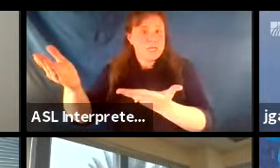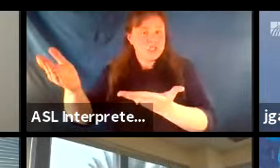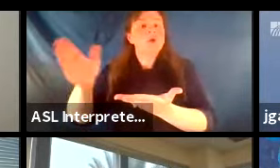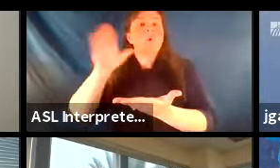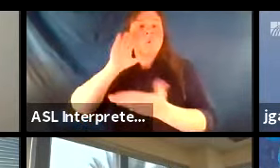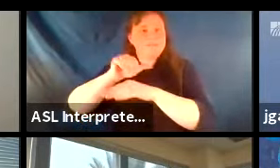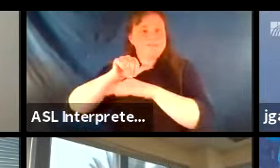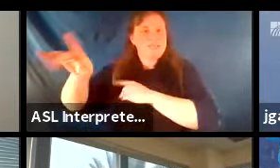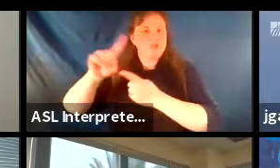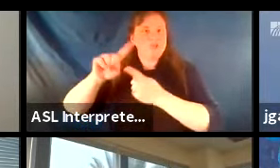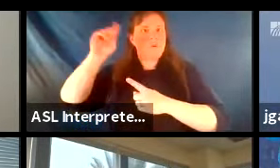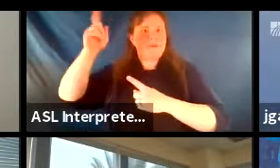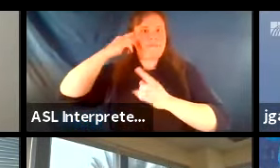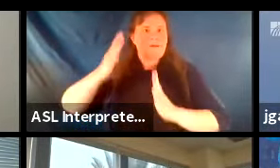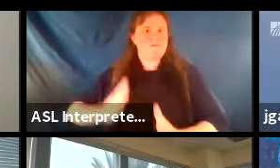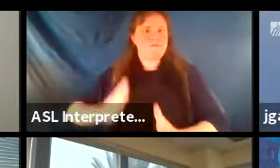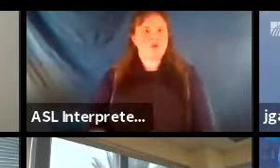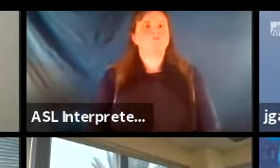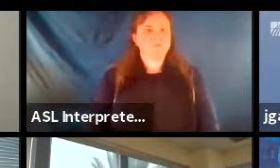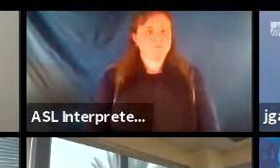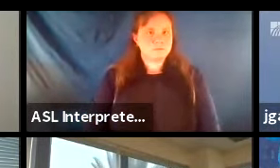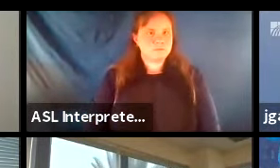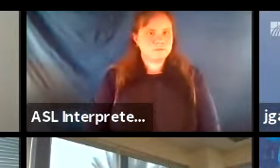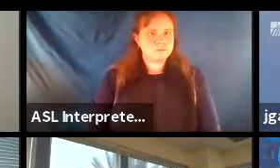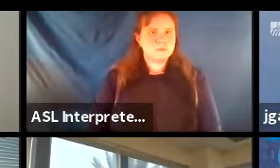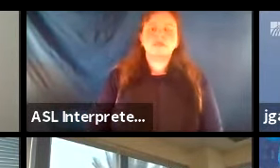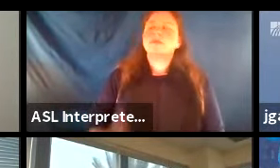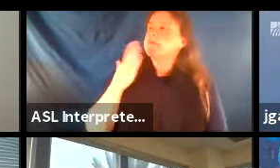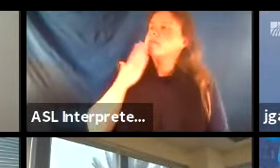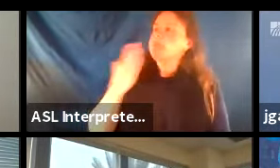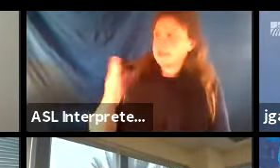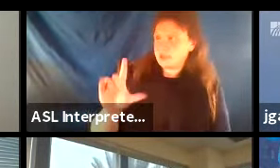governor. Great. Thank you so much, Dr. Brooks.